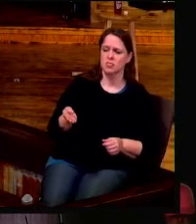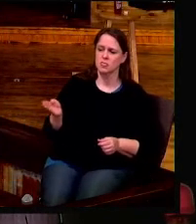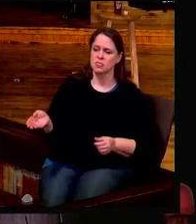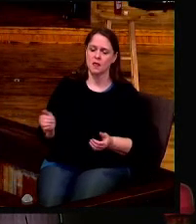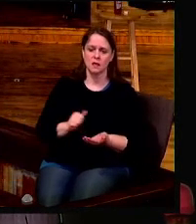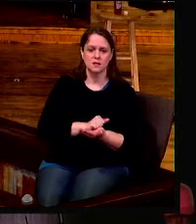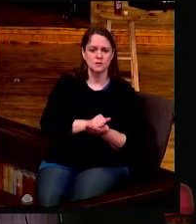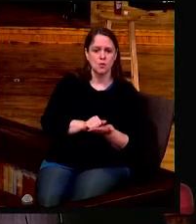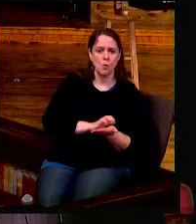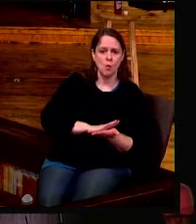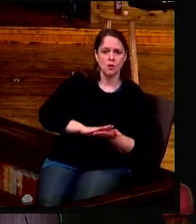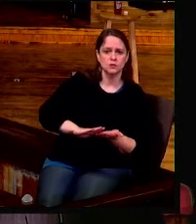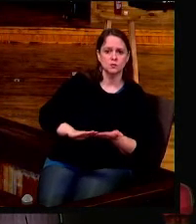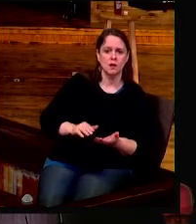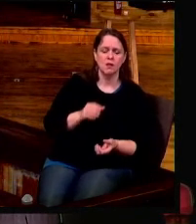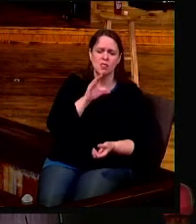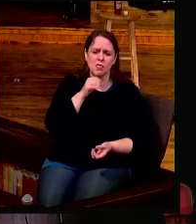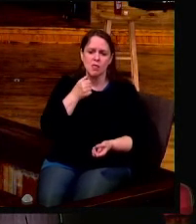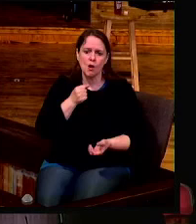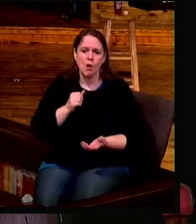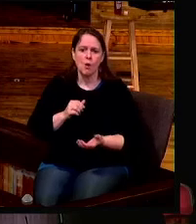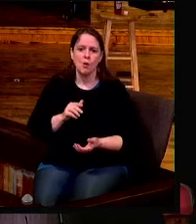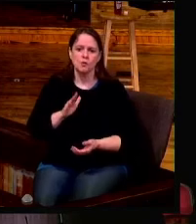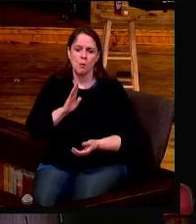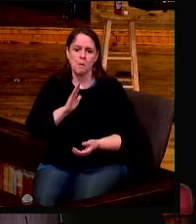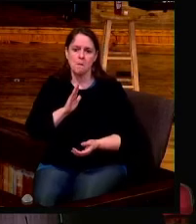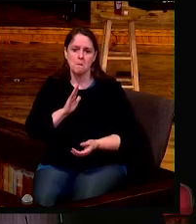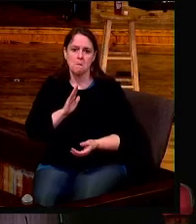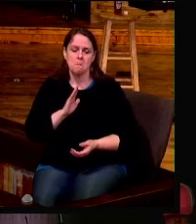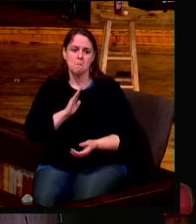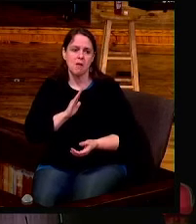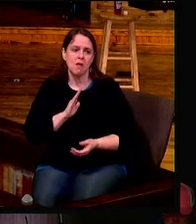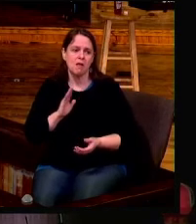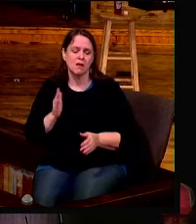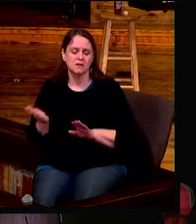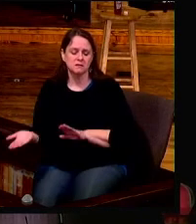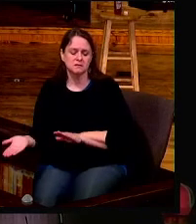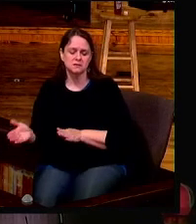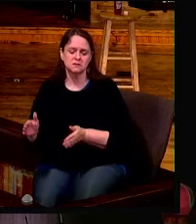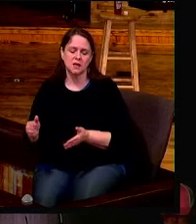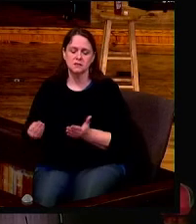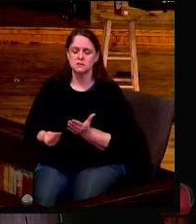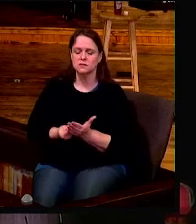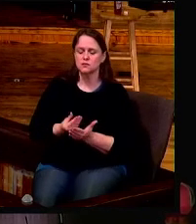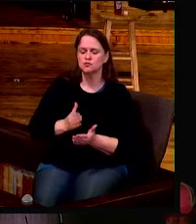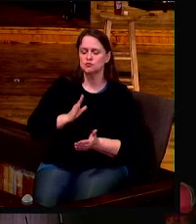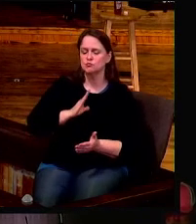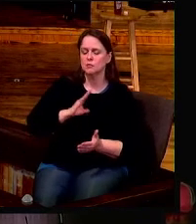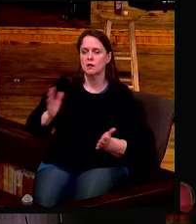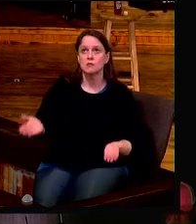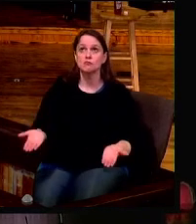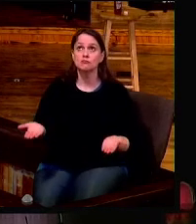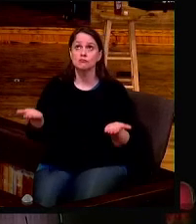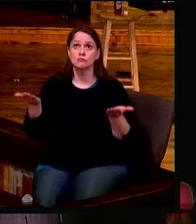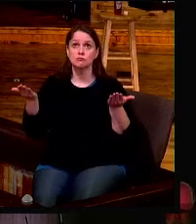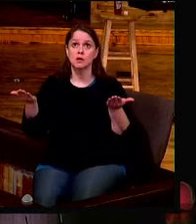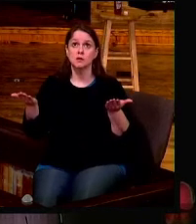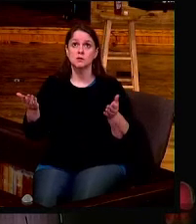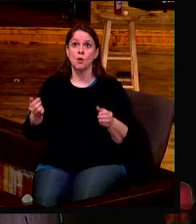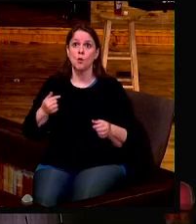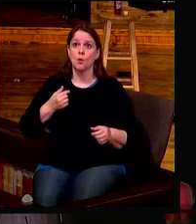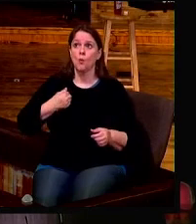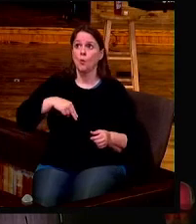Because the old man died and the new man rose. And when we can do that daily, we can die to self